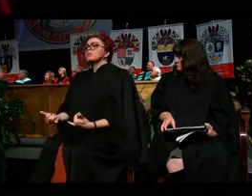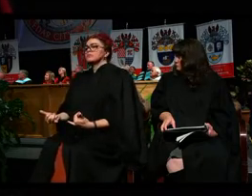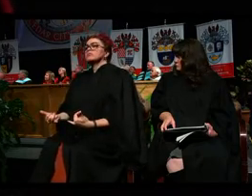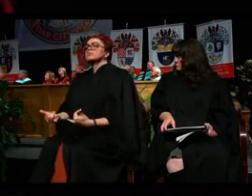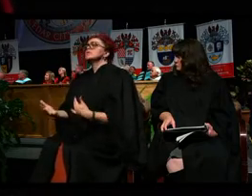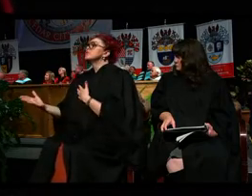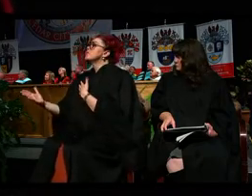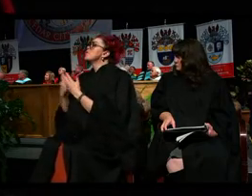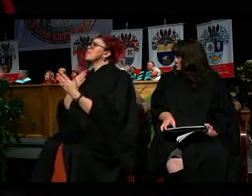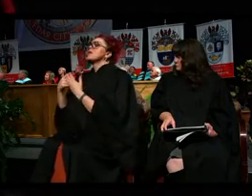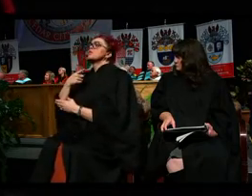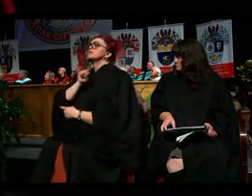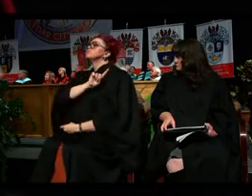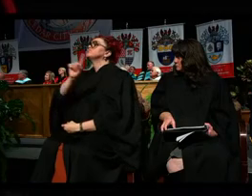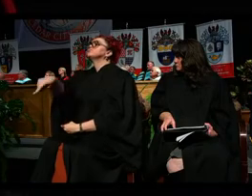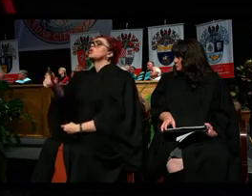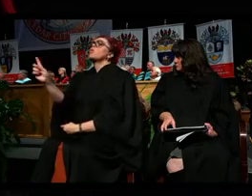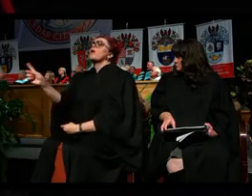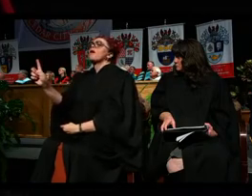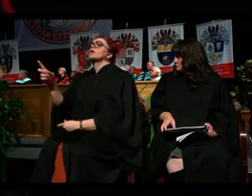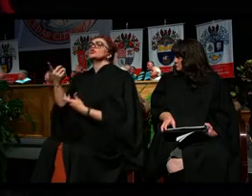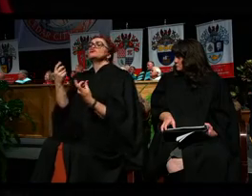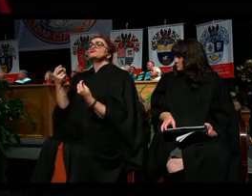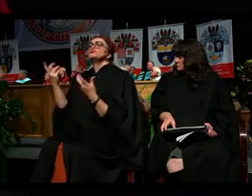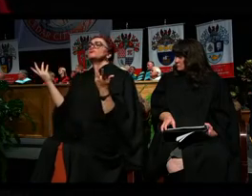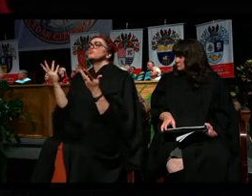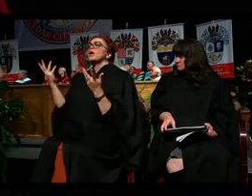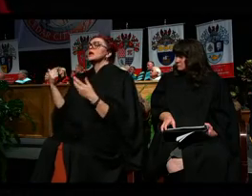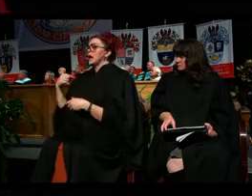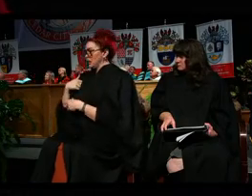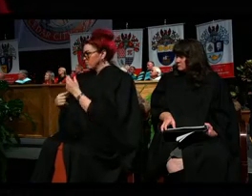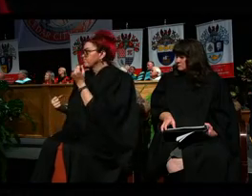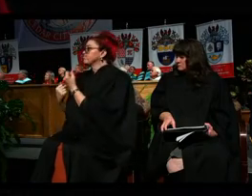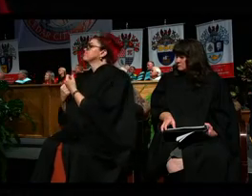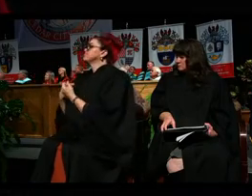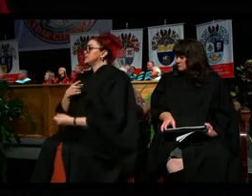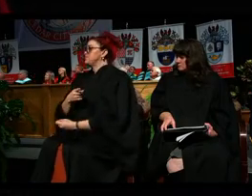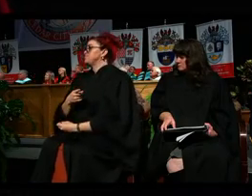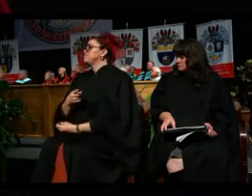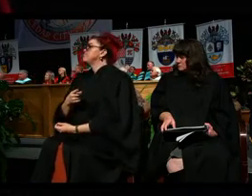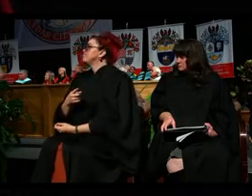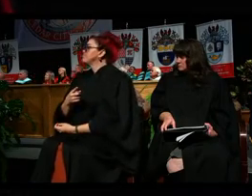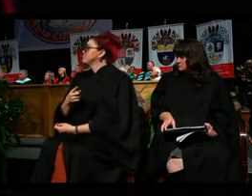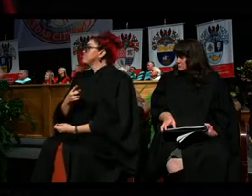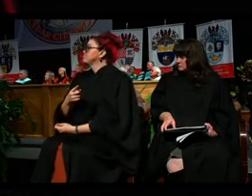that no matter where he goes or what he does, I have his back."